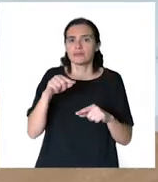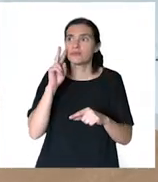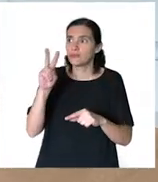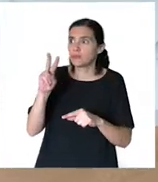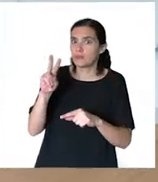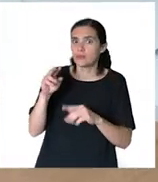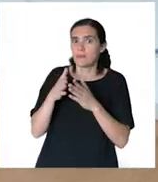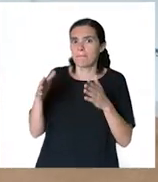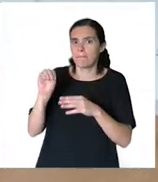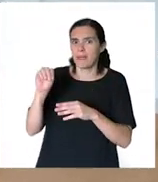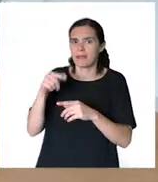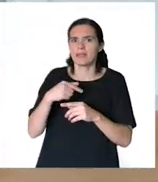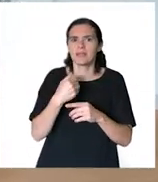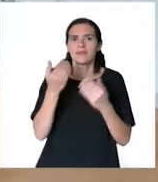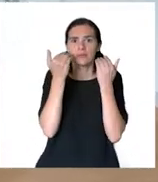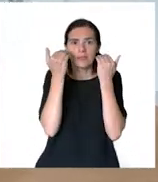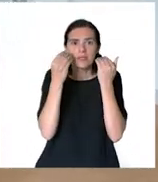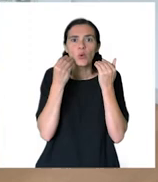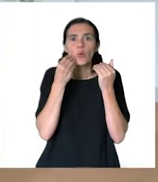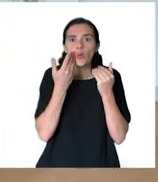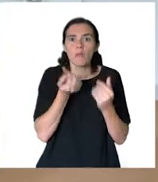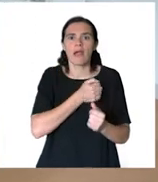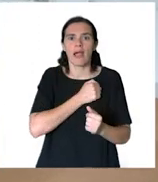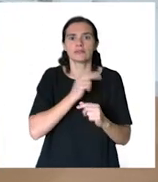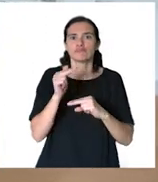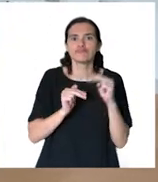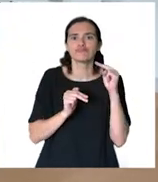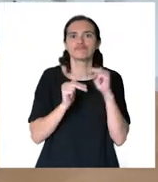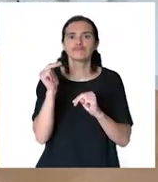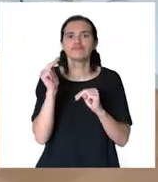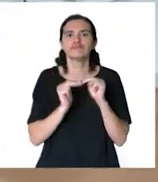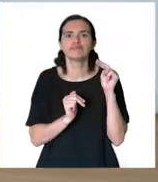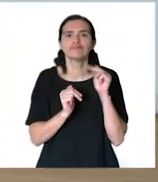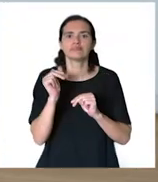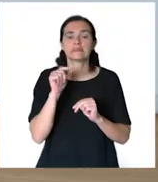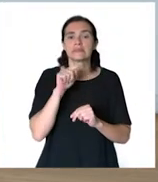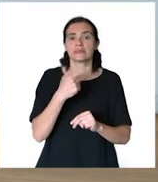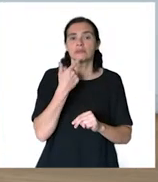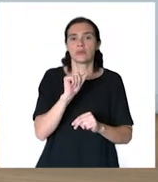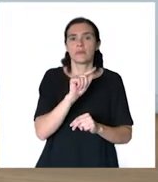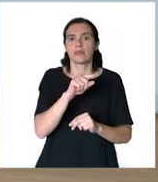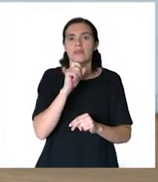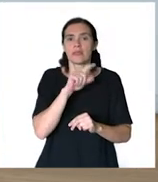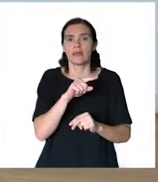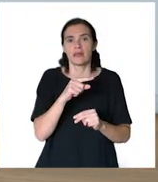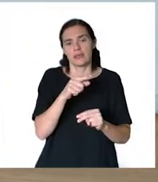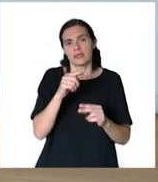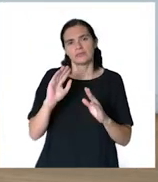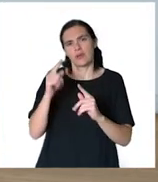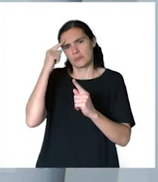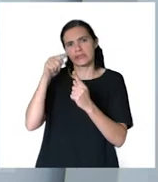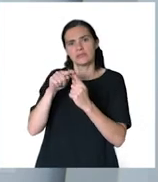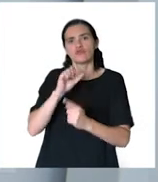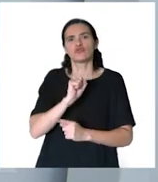our series of instruction to build houses. The piece called Piece Dedicated to George